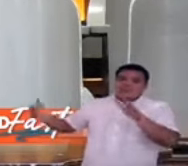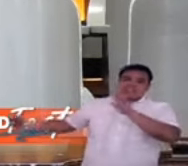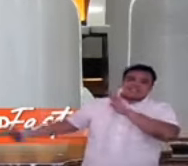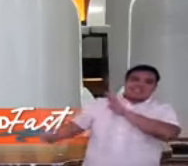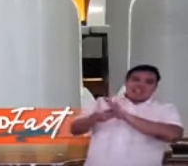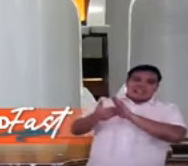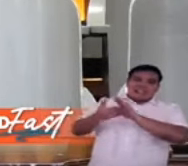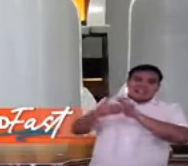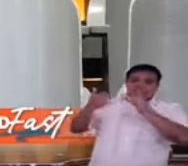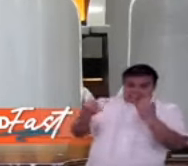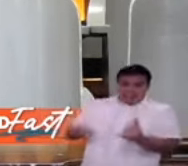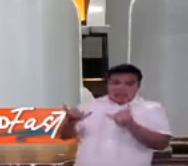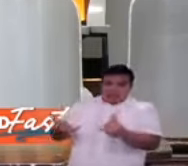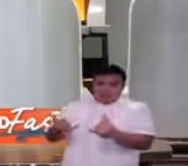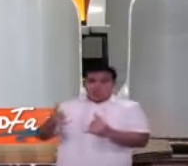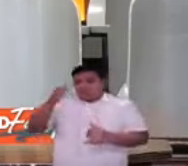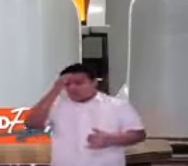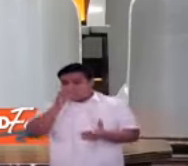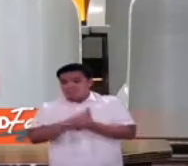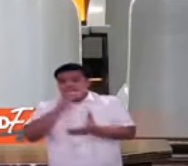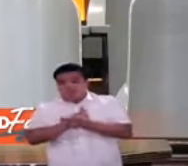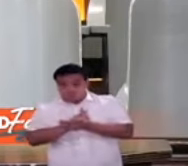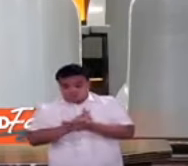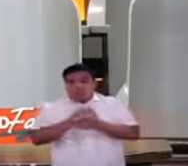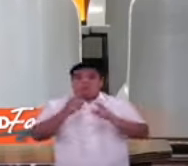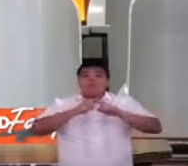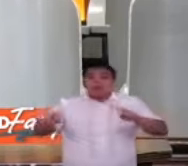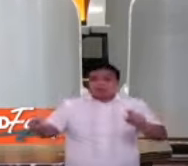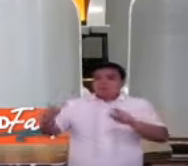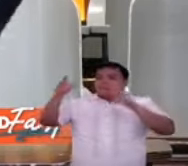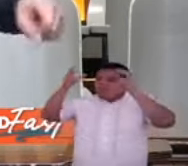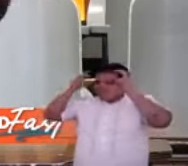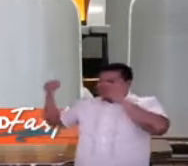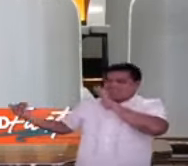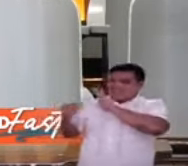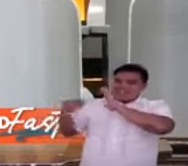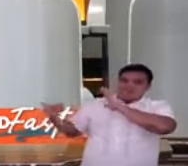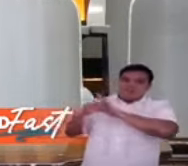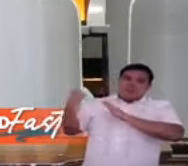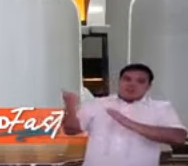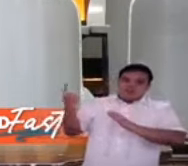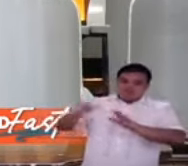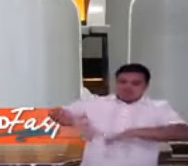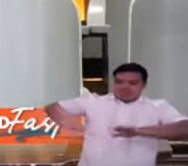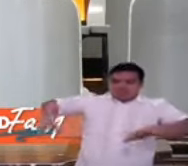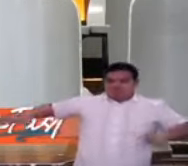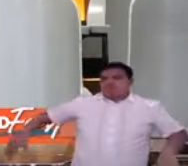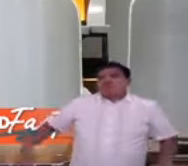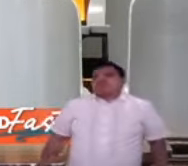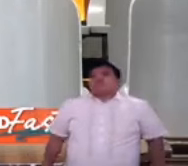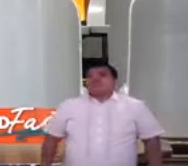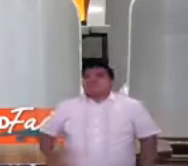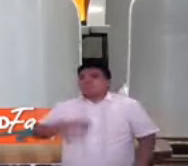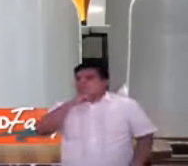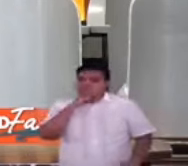attack not only between husband and wife, between couples, but also in our children. If we